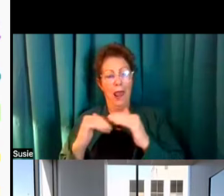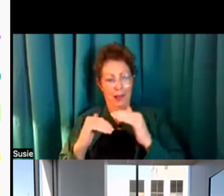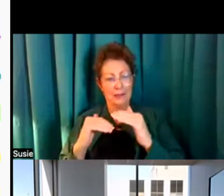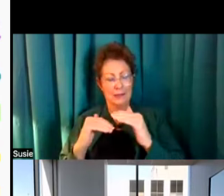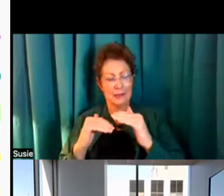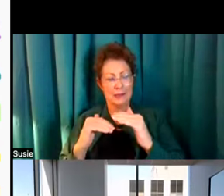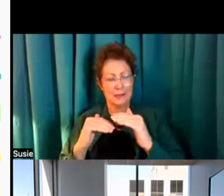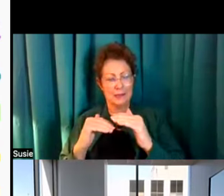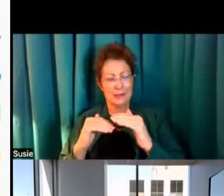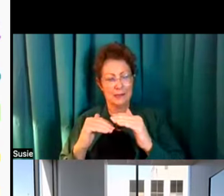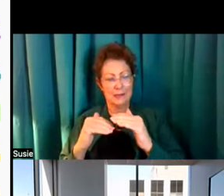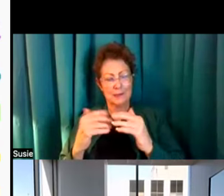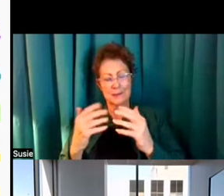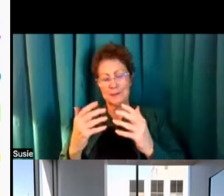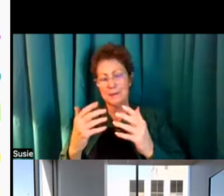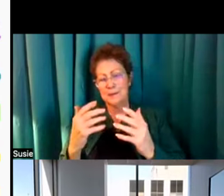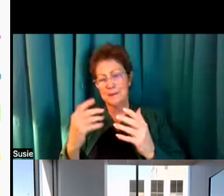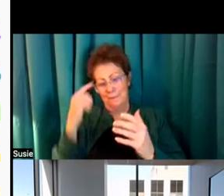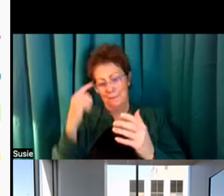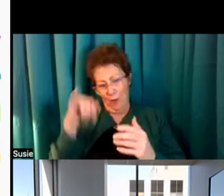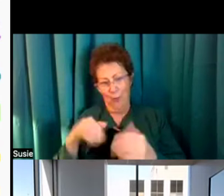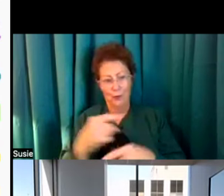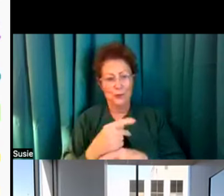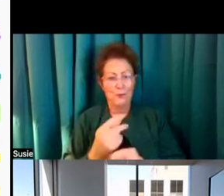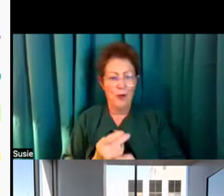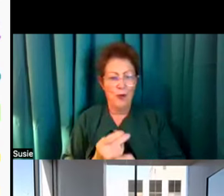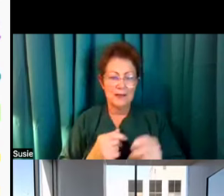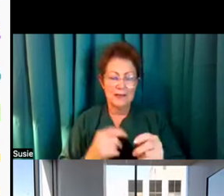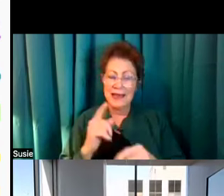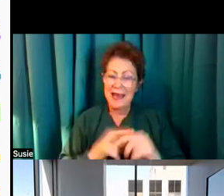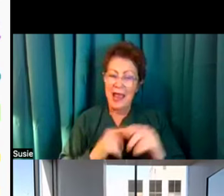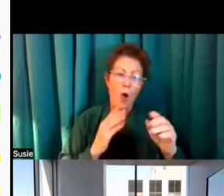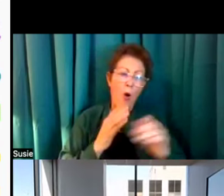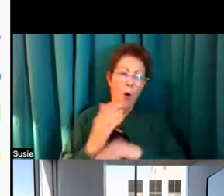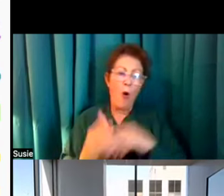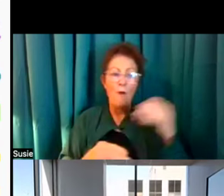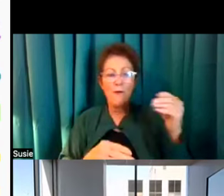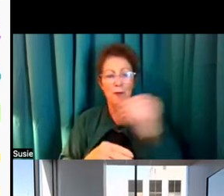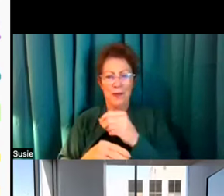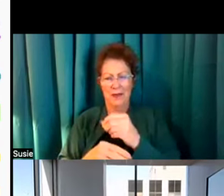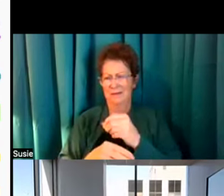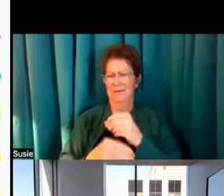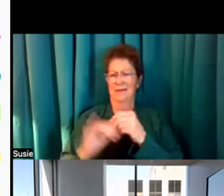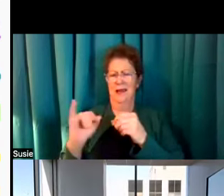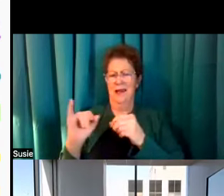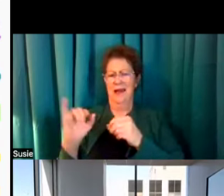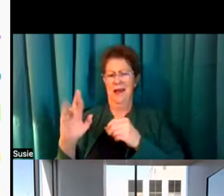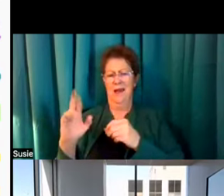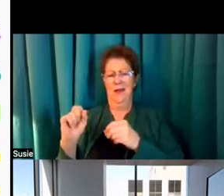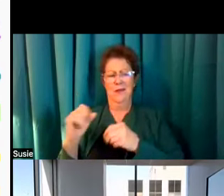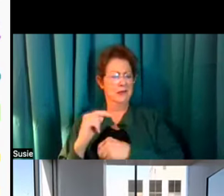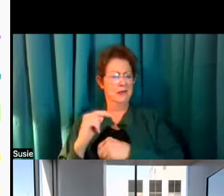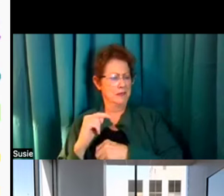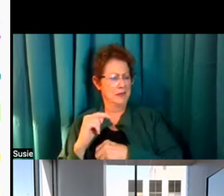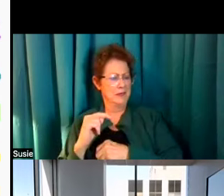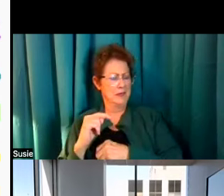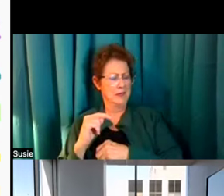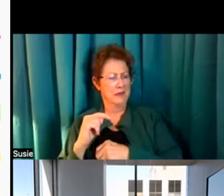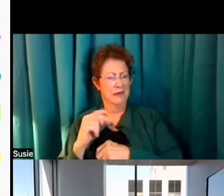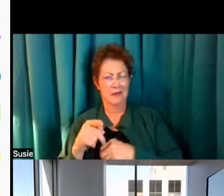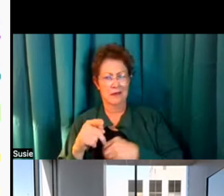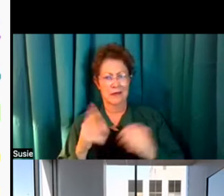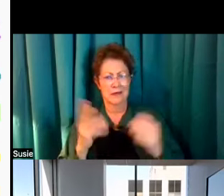than for those products. It can't overpay for the products. That looks like to the IRS or state attorney general, like you're funneling